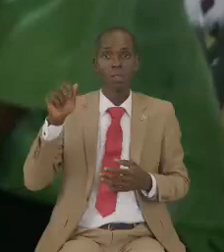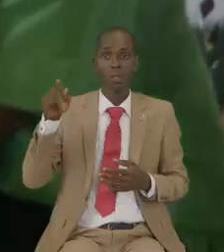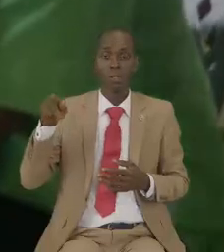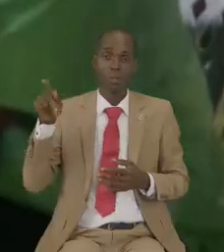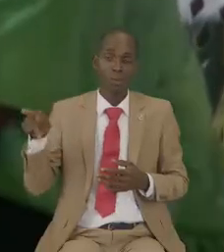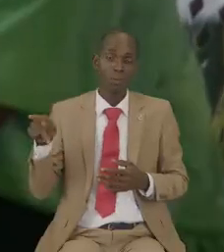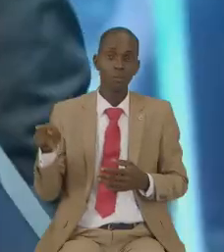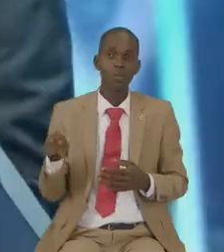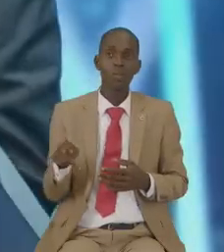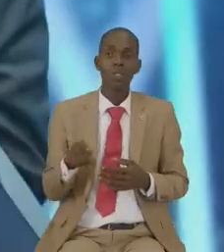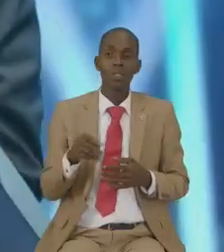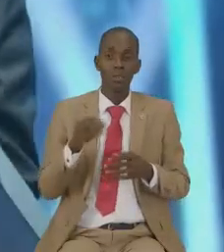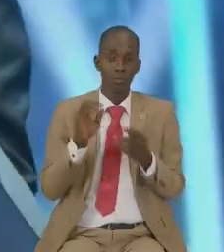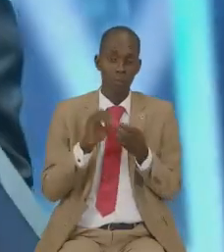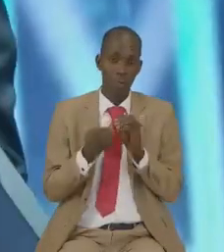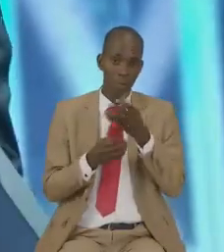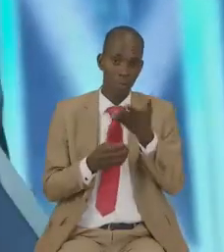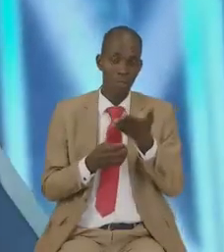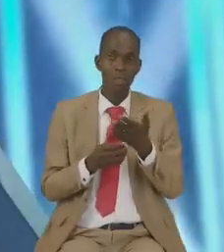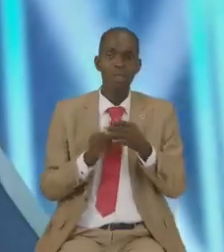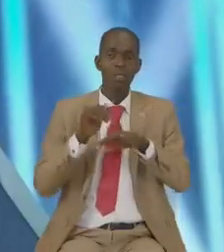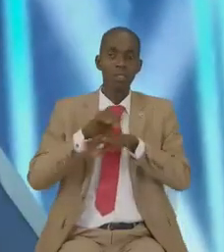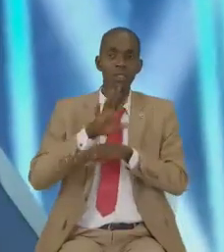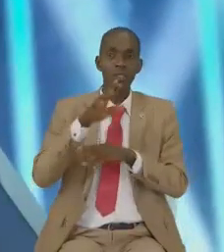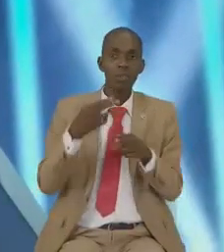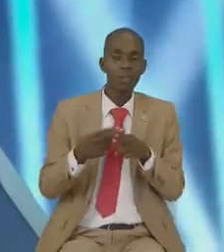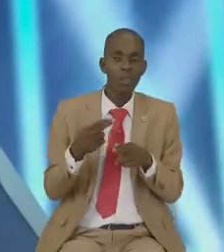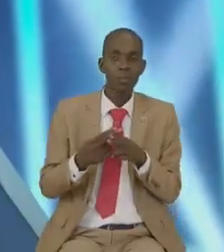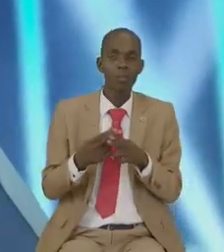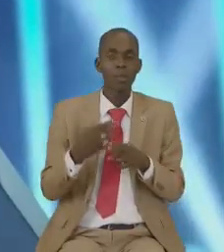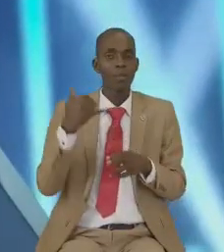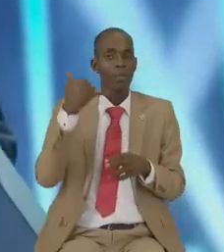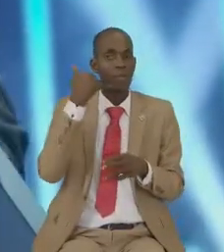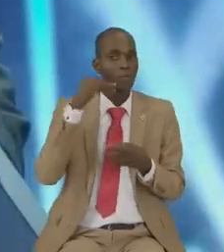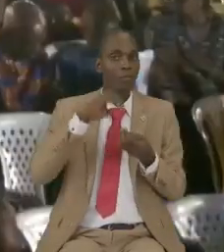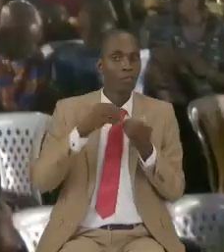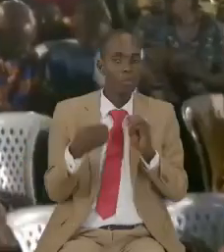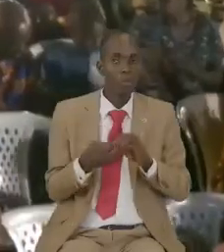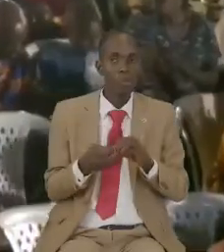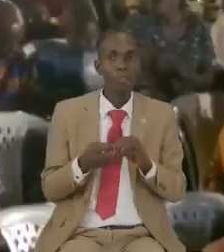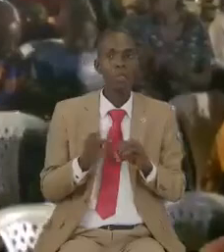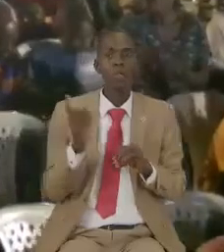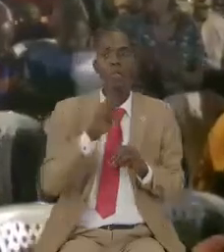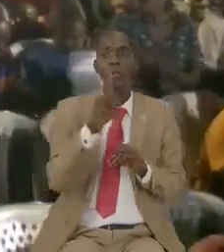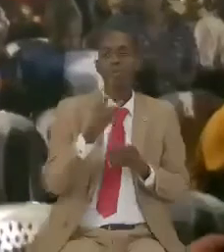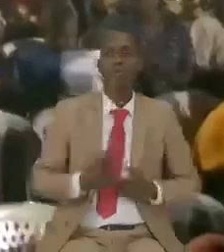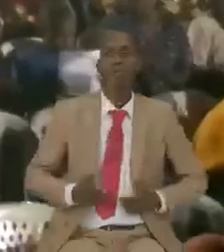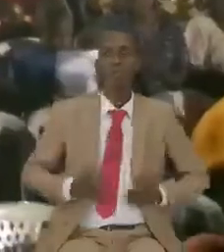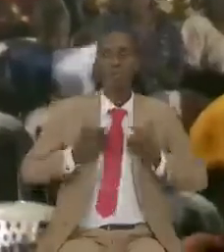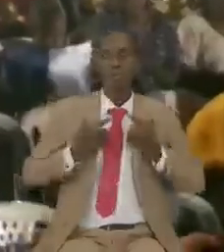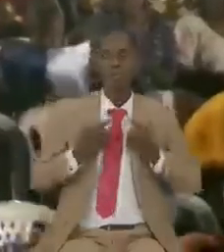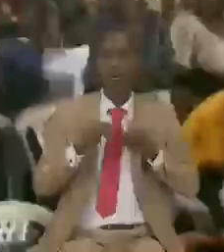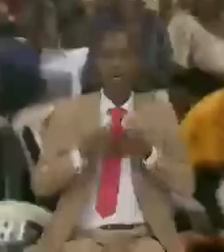number, and the location or address where you are. Will reach out to you.